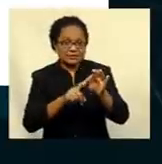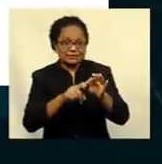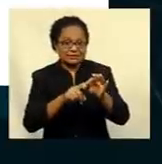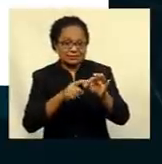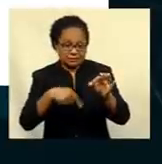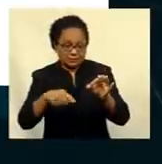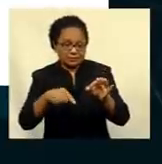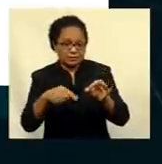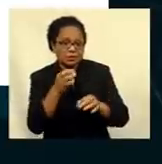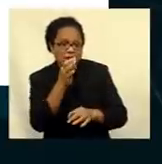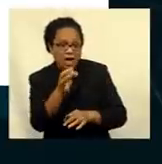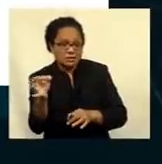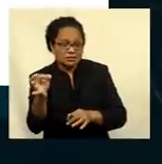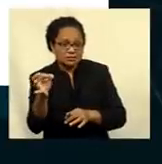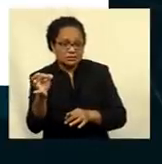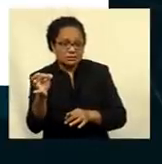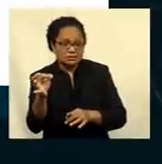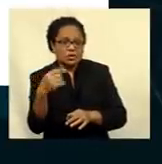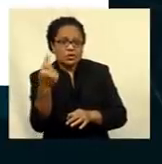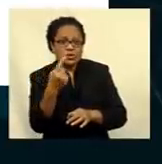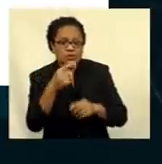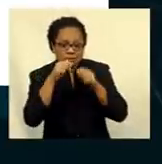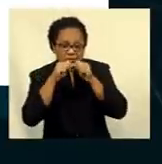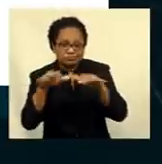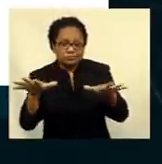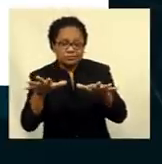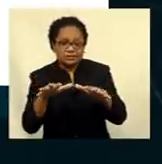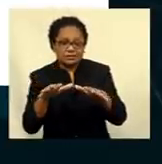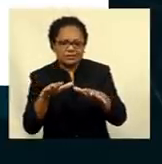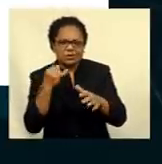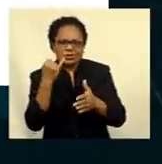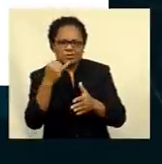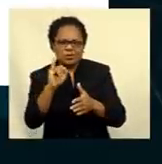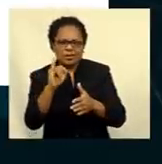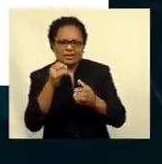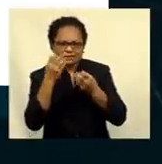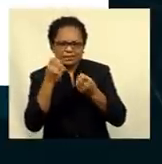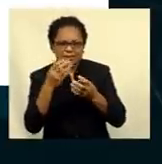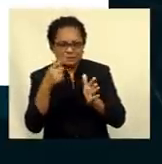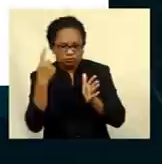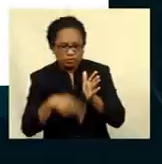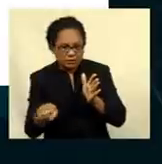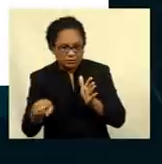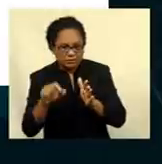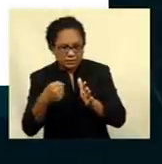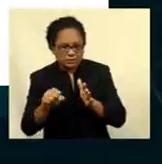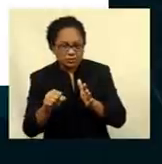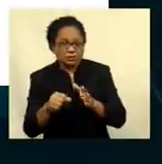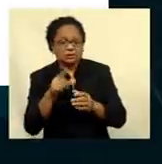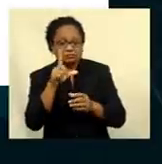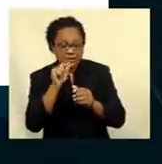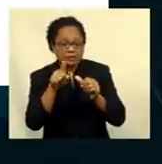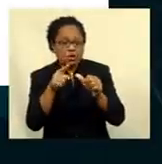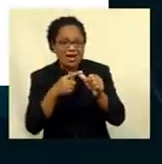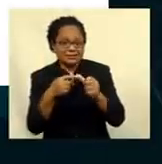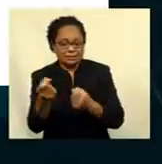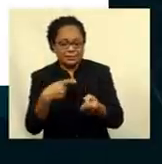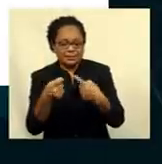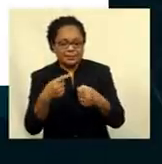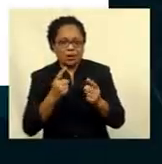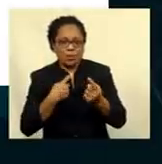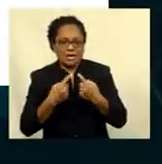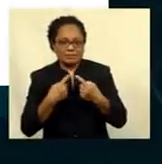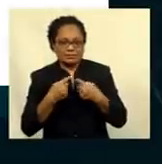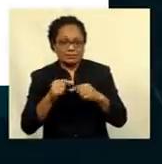asking, should those spreading misinformation be charged? Visit our FBC News website to take part, and you can send us